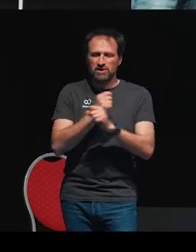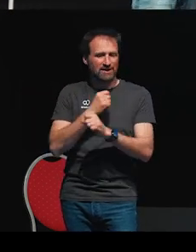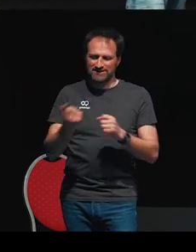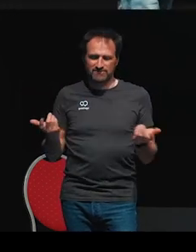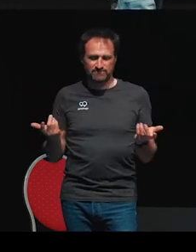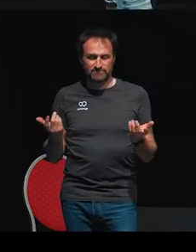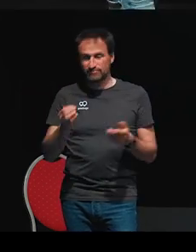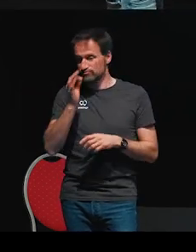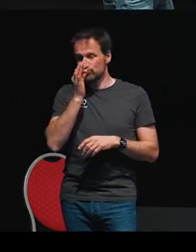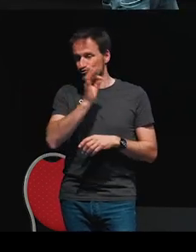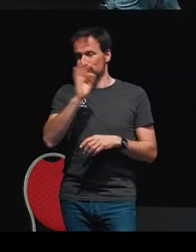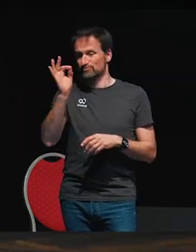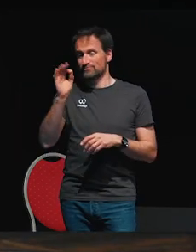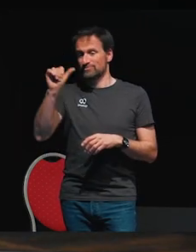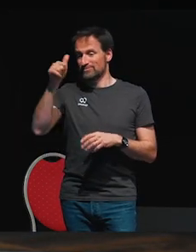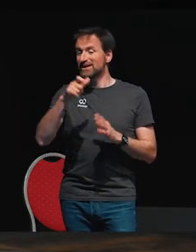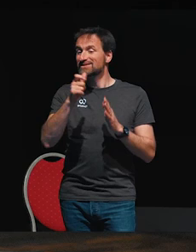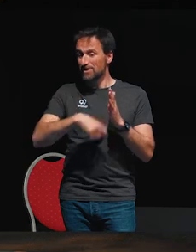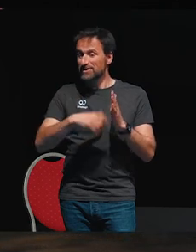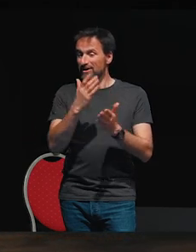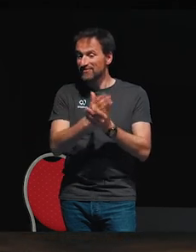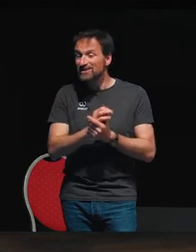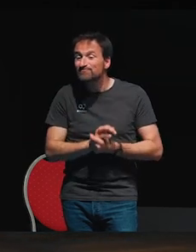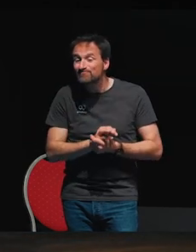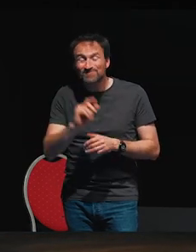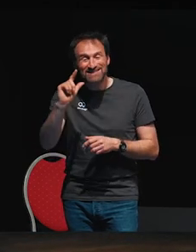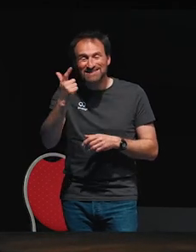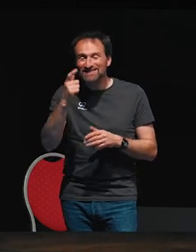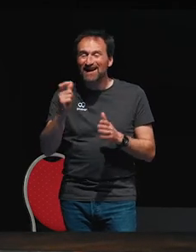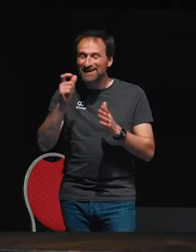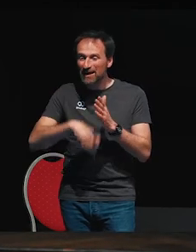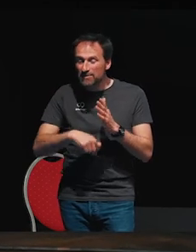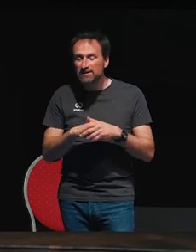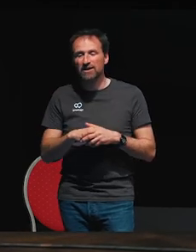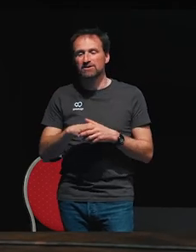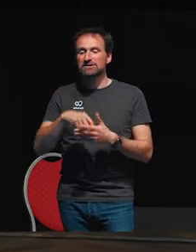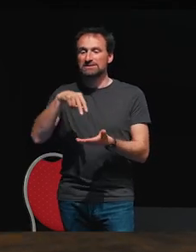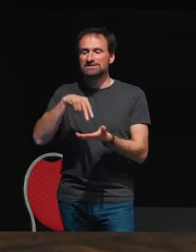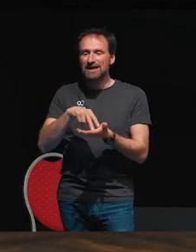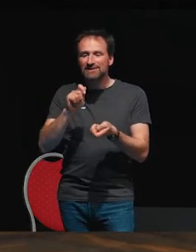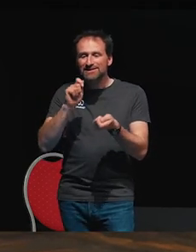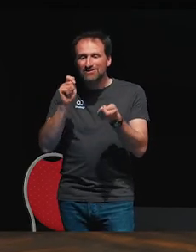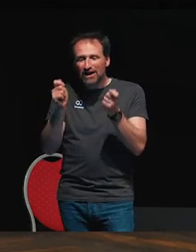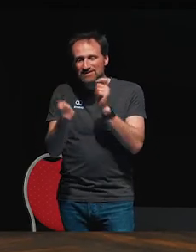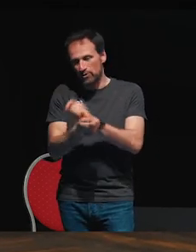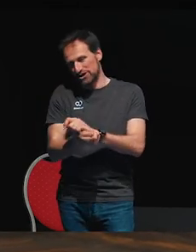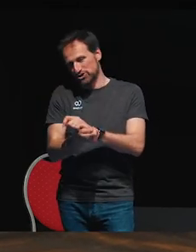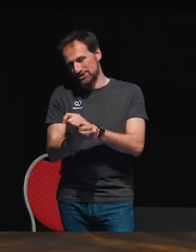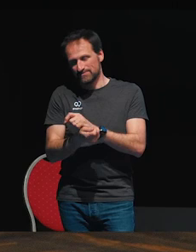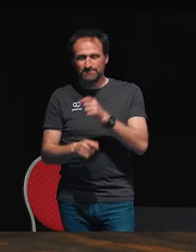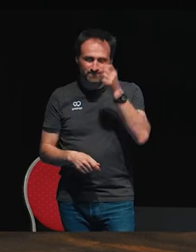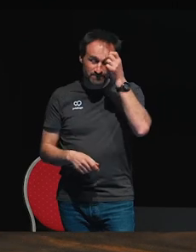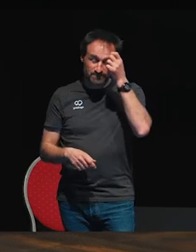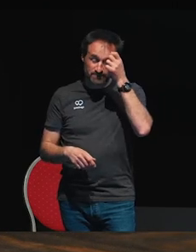Perfect. First chapter done. Let's go on with the second chapter, state transformations. I have,